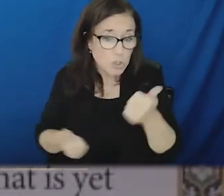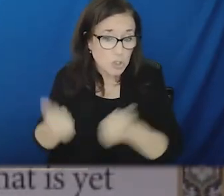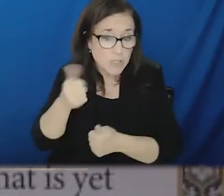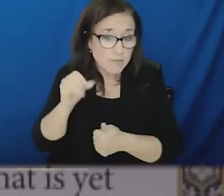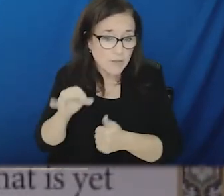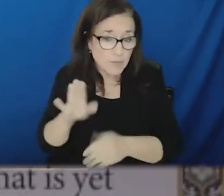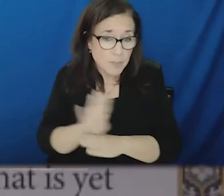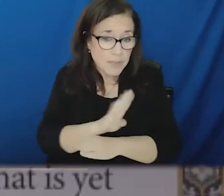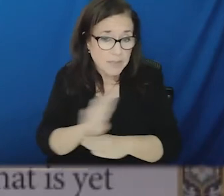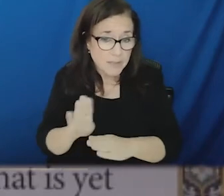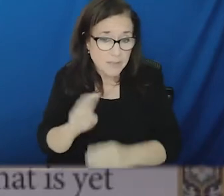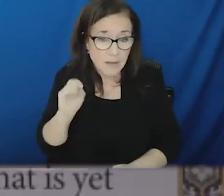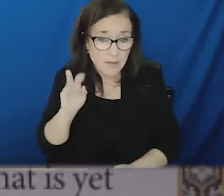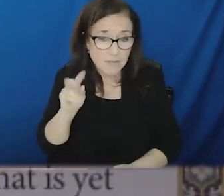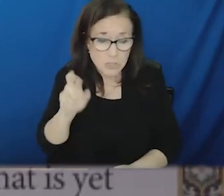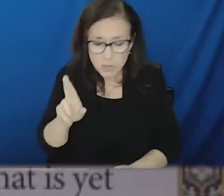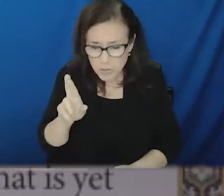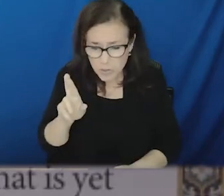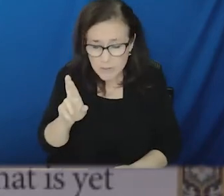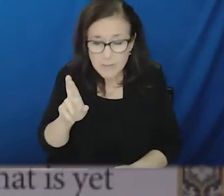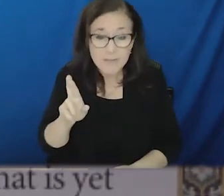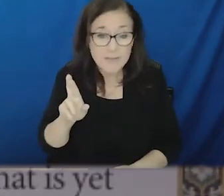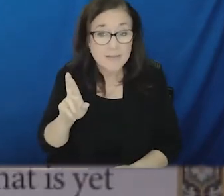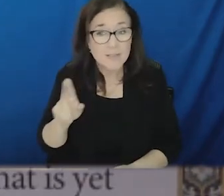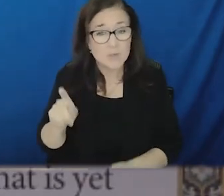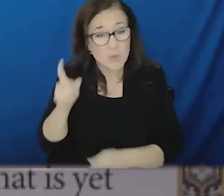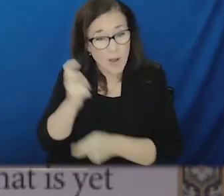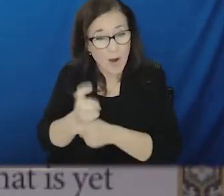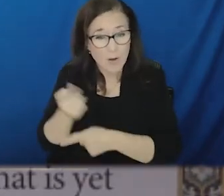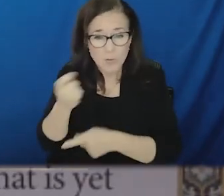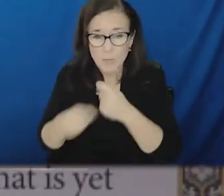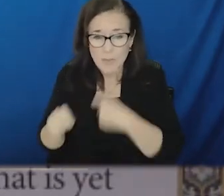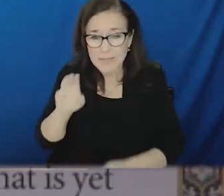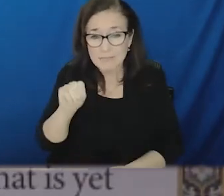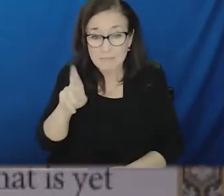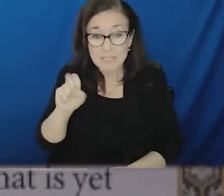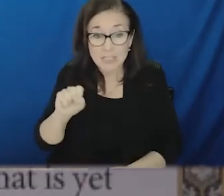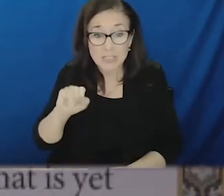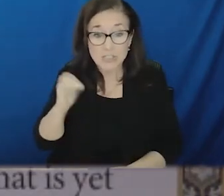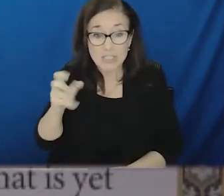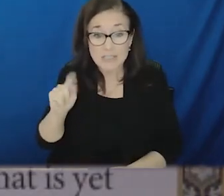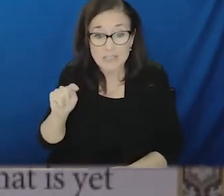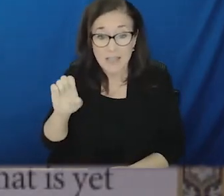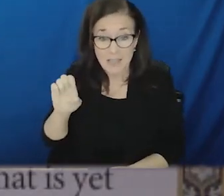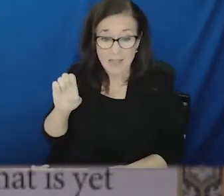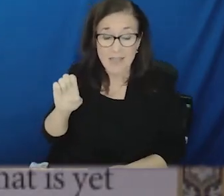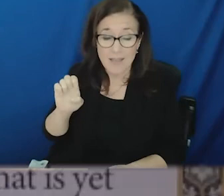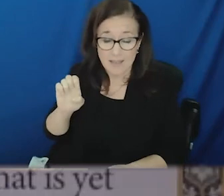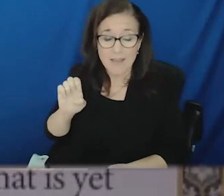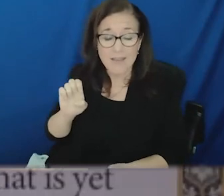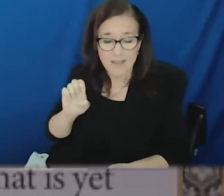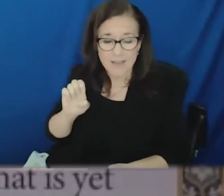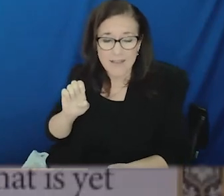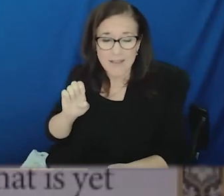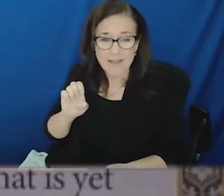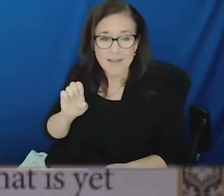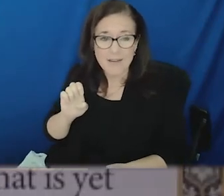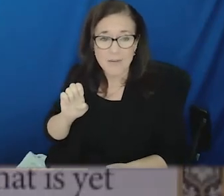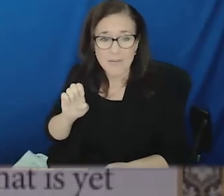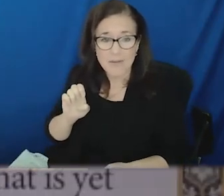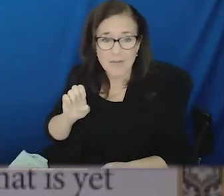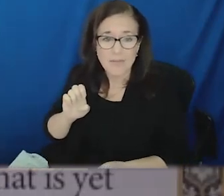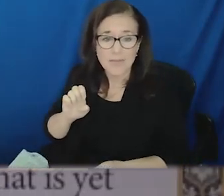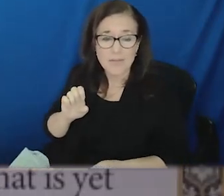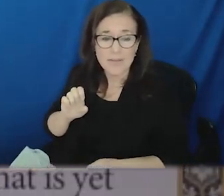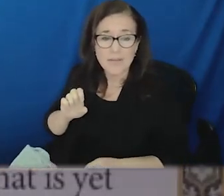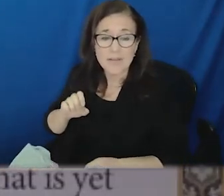to replace the hard-to-replace Mr. Tay, who deserves all the recognition for all her hard work. We wanted to be sure that we brought